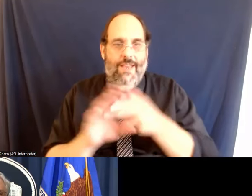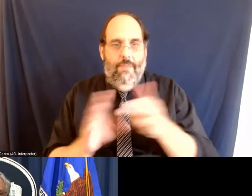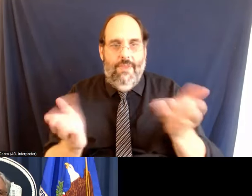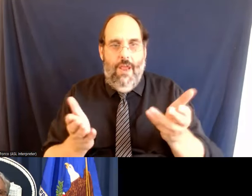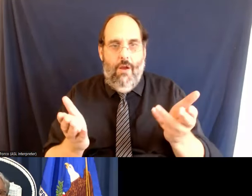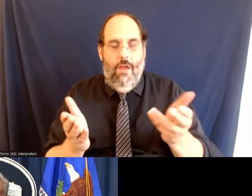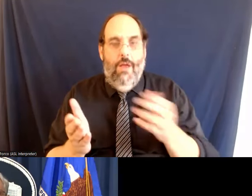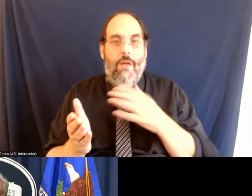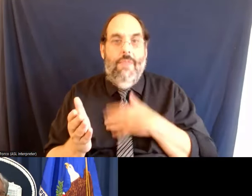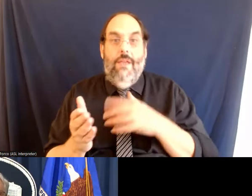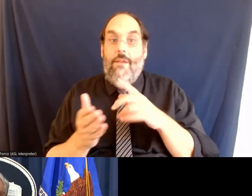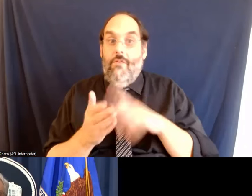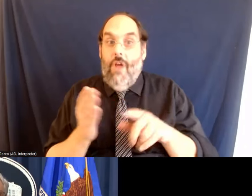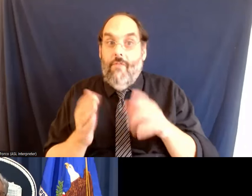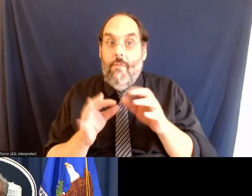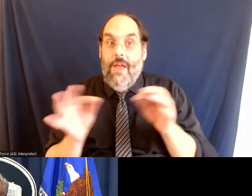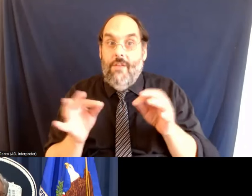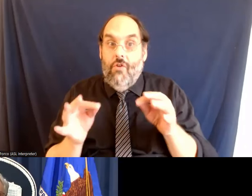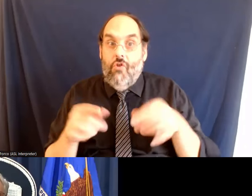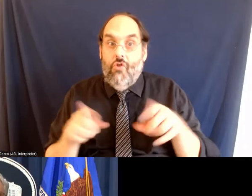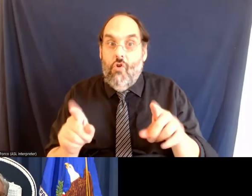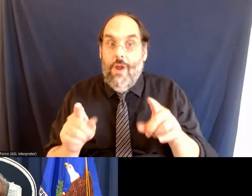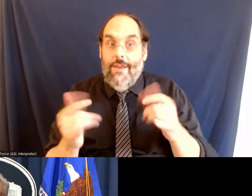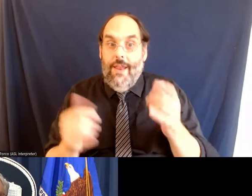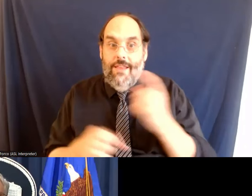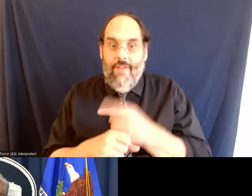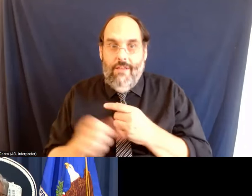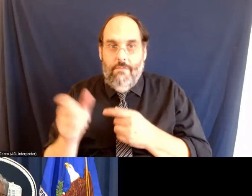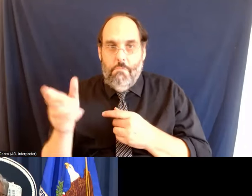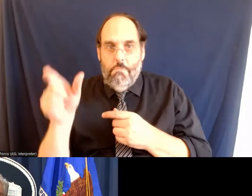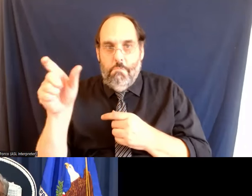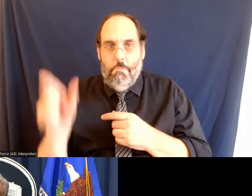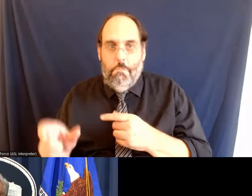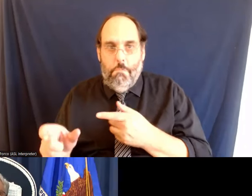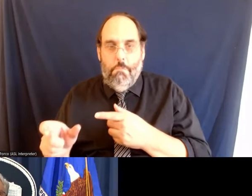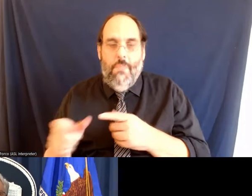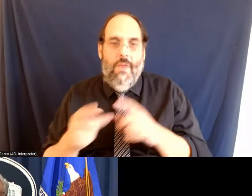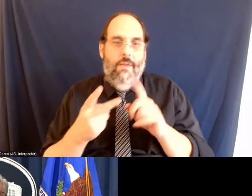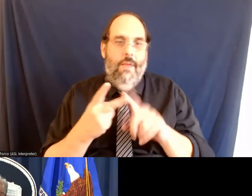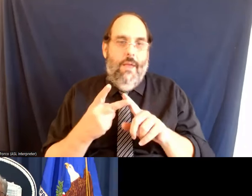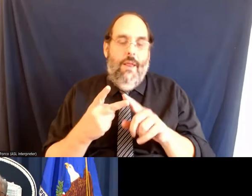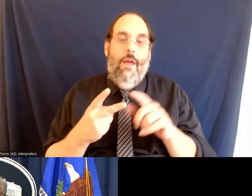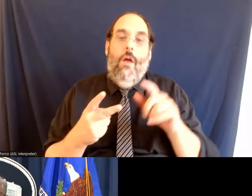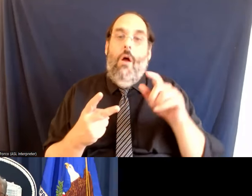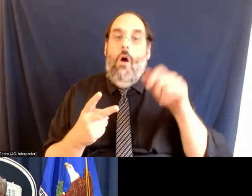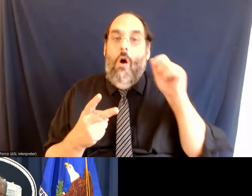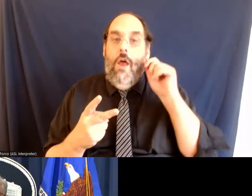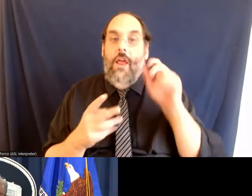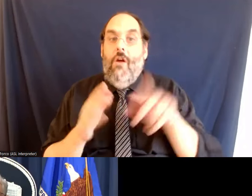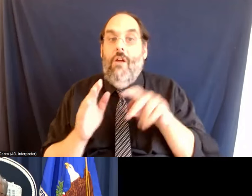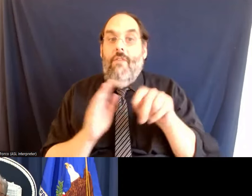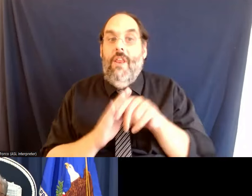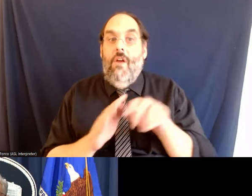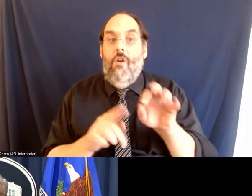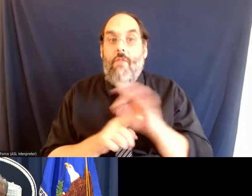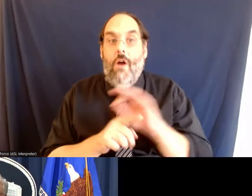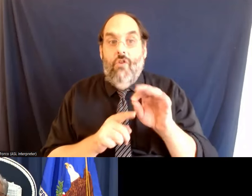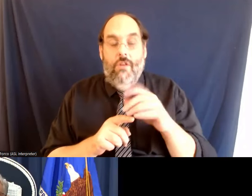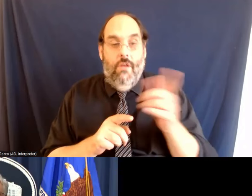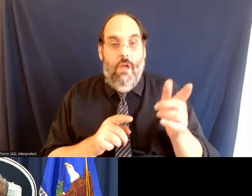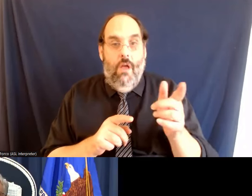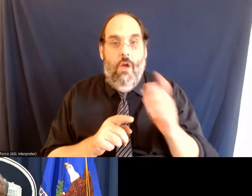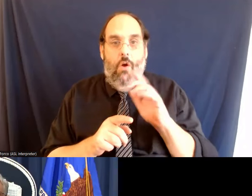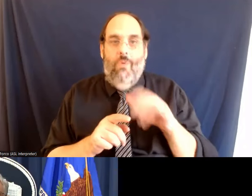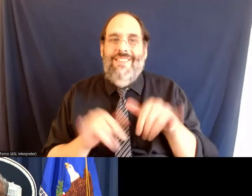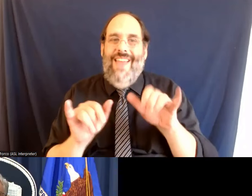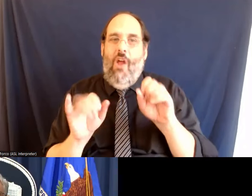Please be sure to check for messages during today's event. Second, the audio and video functions for participants will